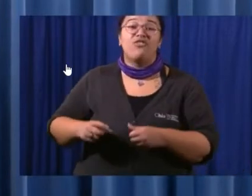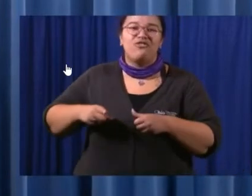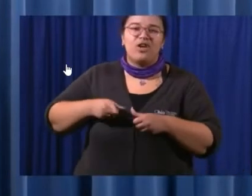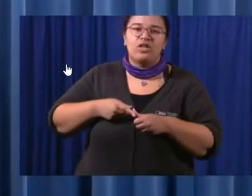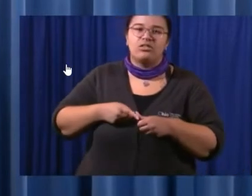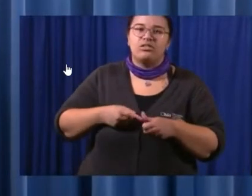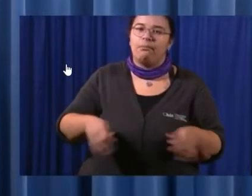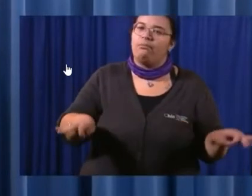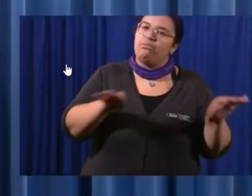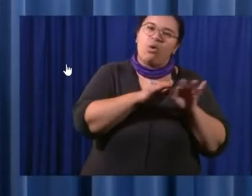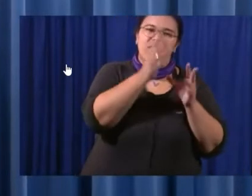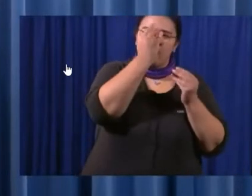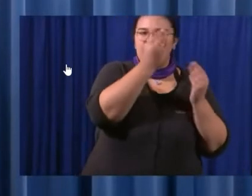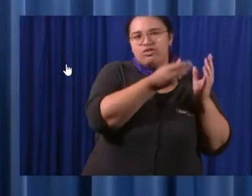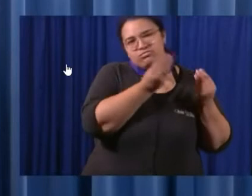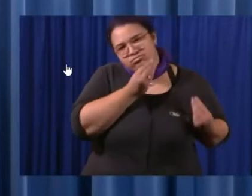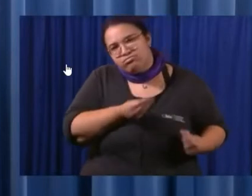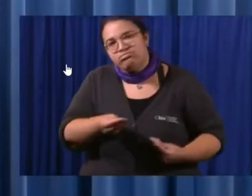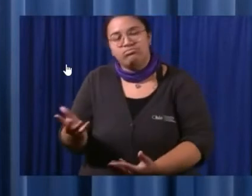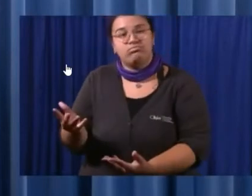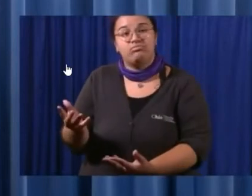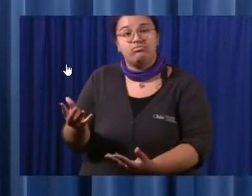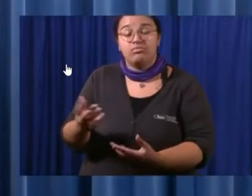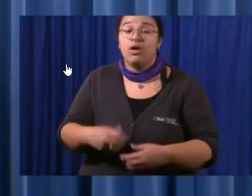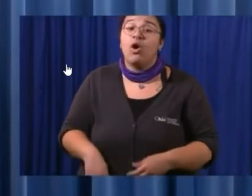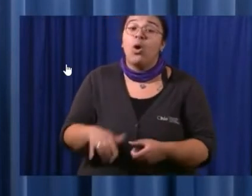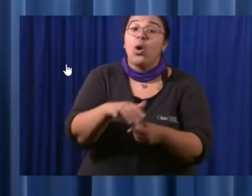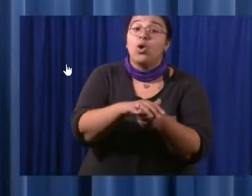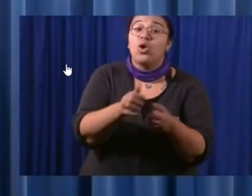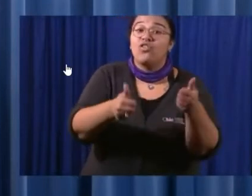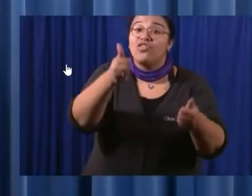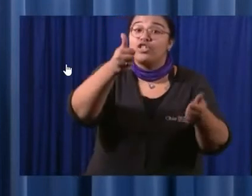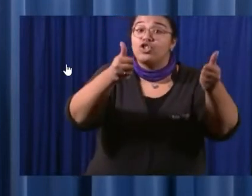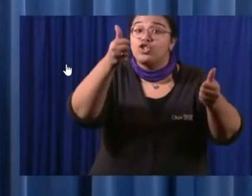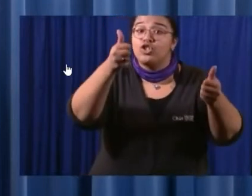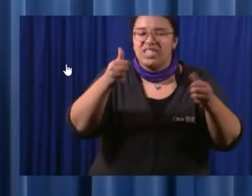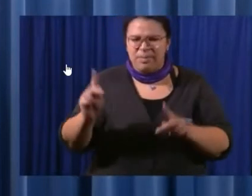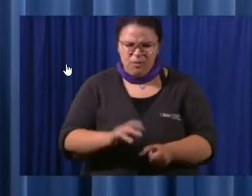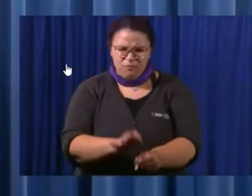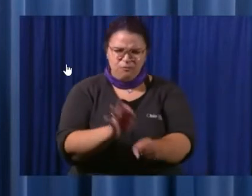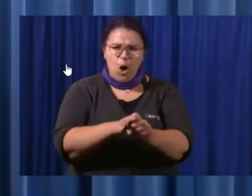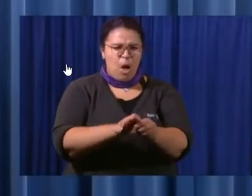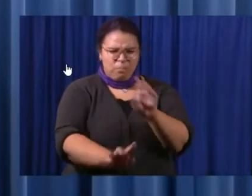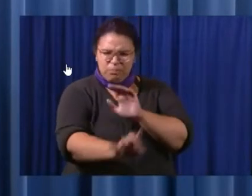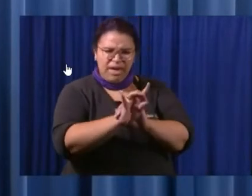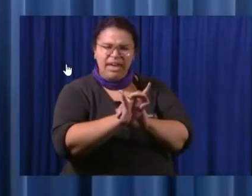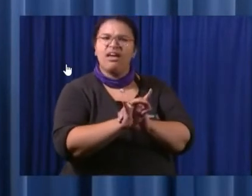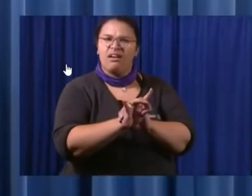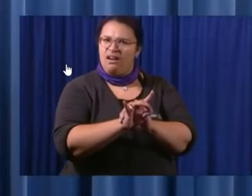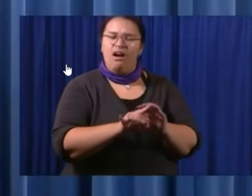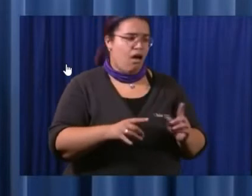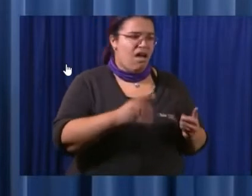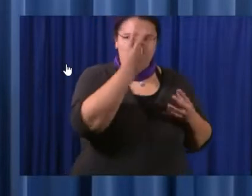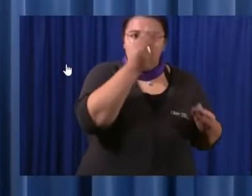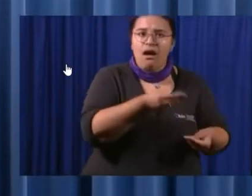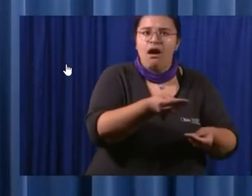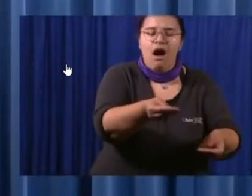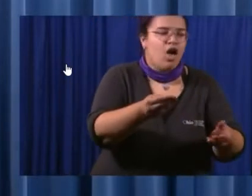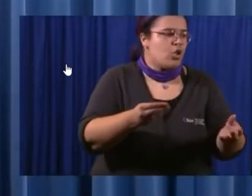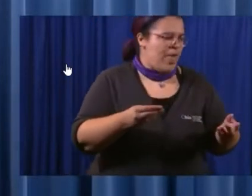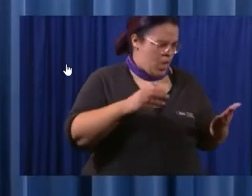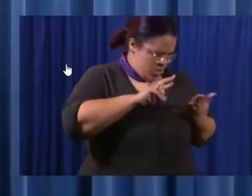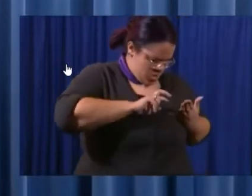today. We're giving local elected officials, people who represent people at the local level, the data that they need. And so,